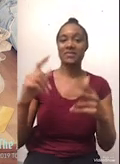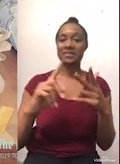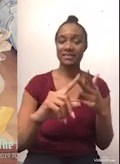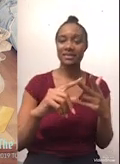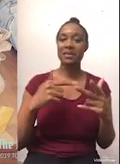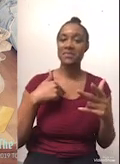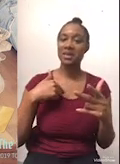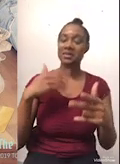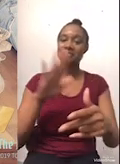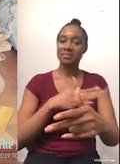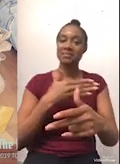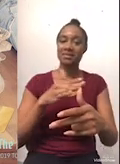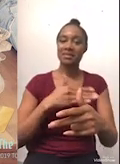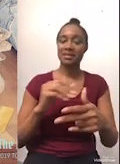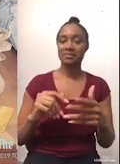is singing.